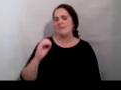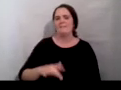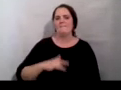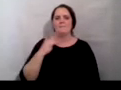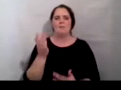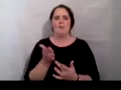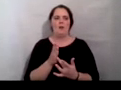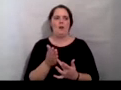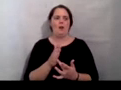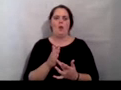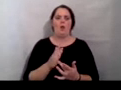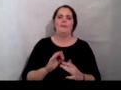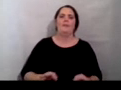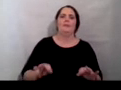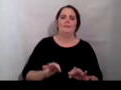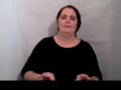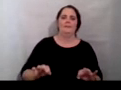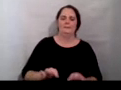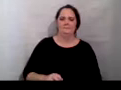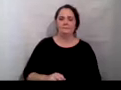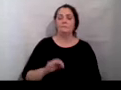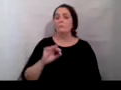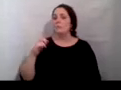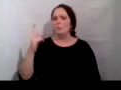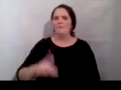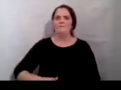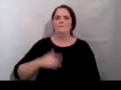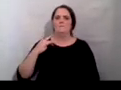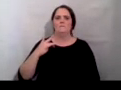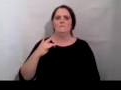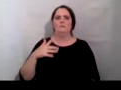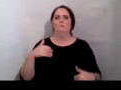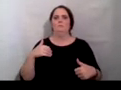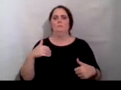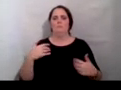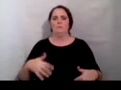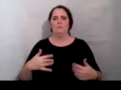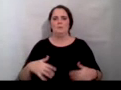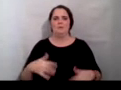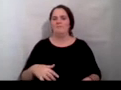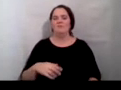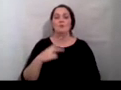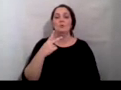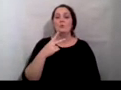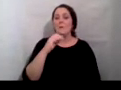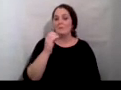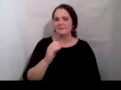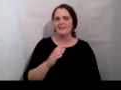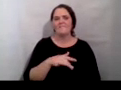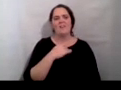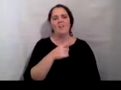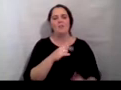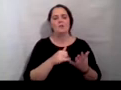feel neutral. No one feels alienated, and 2% feel somber. I think that's